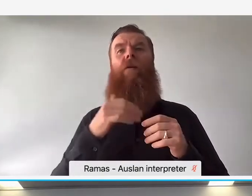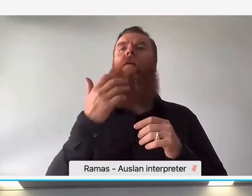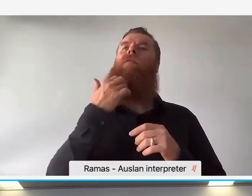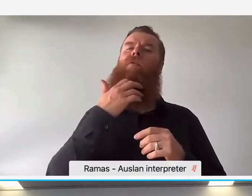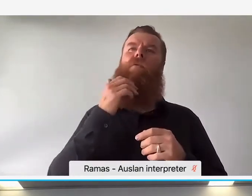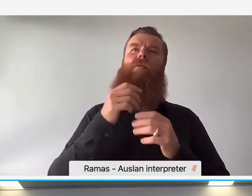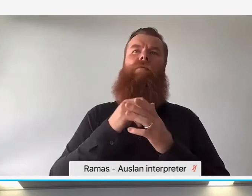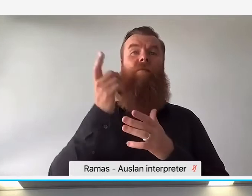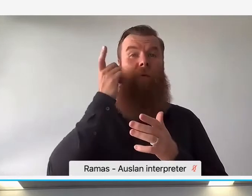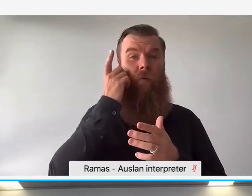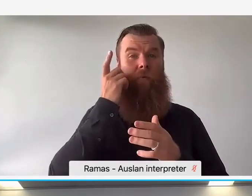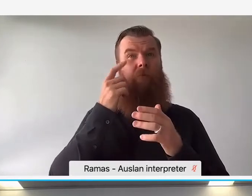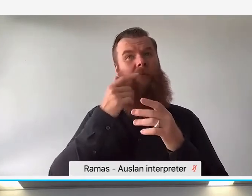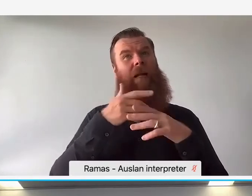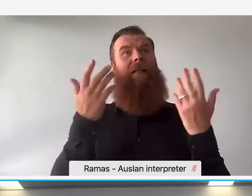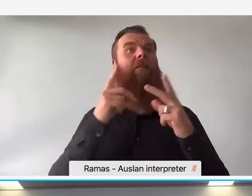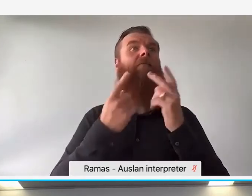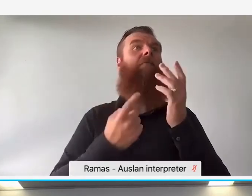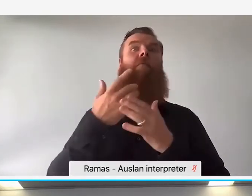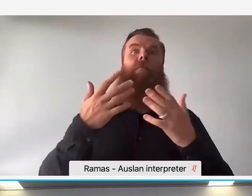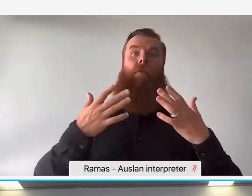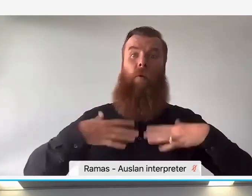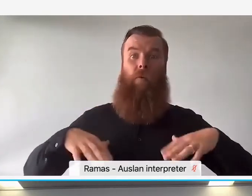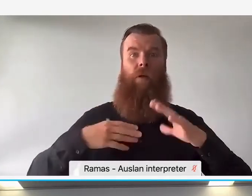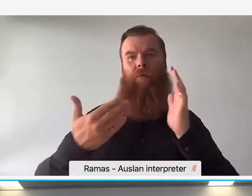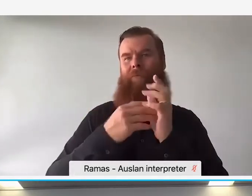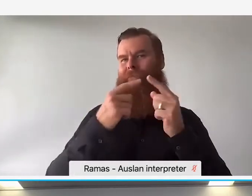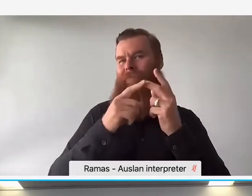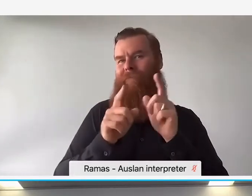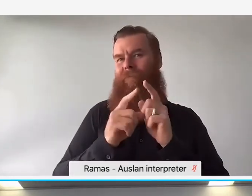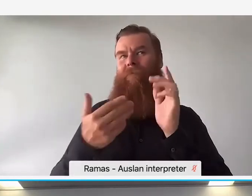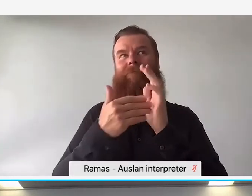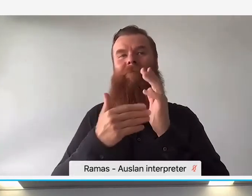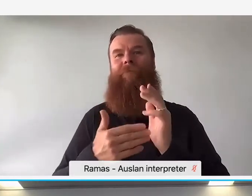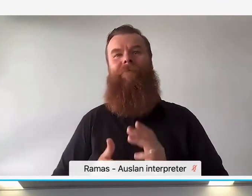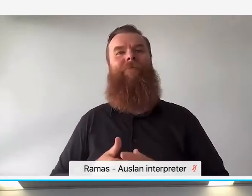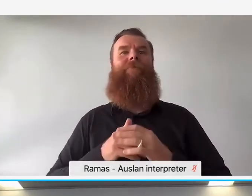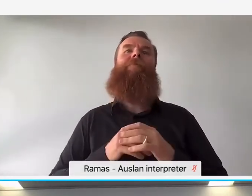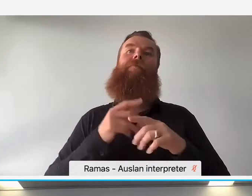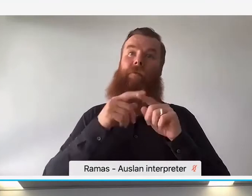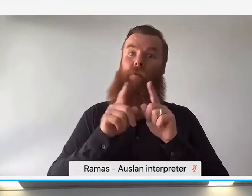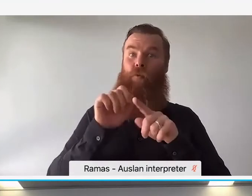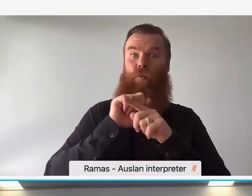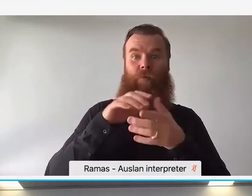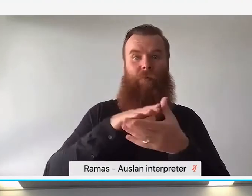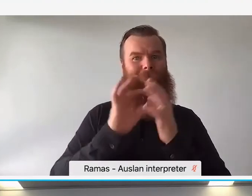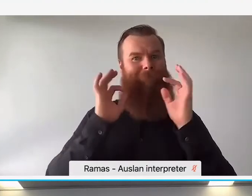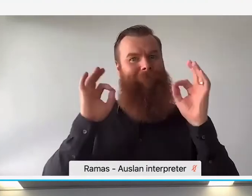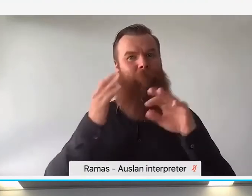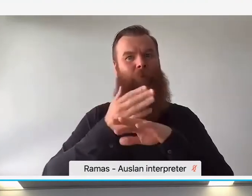additional clothing required outside your normal uniforms, such as closed-in shoes, which we'll hear about a little